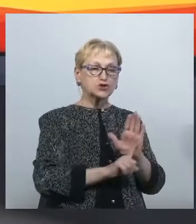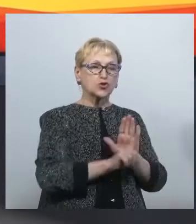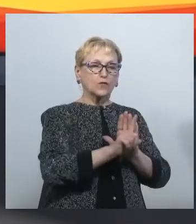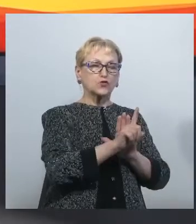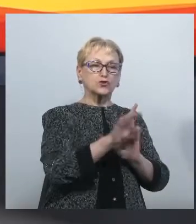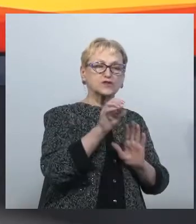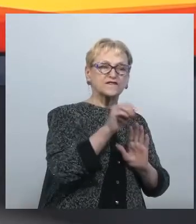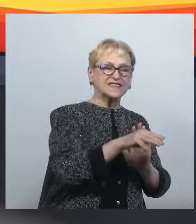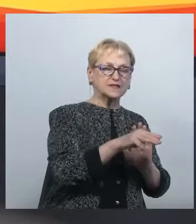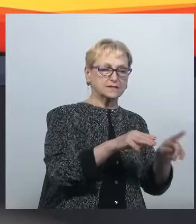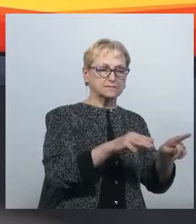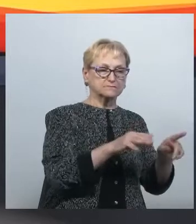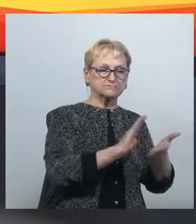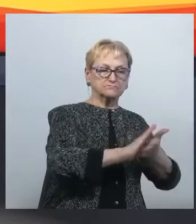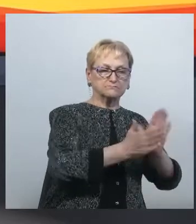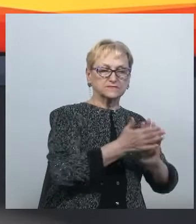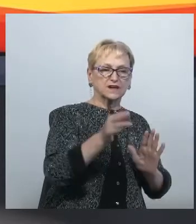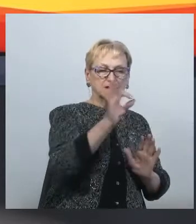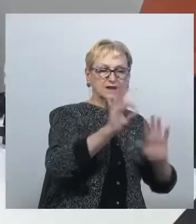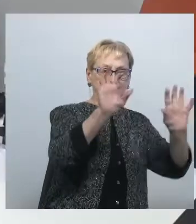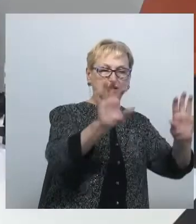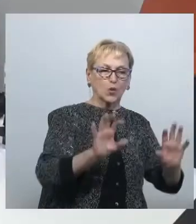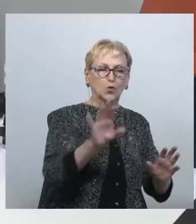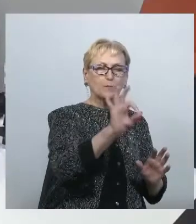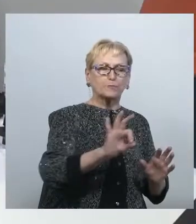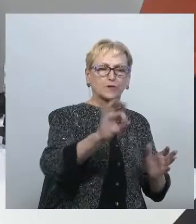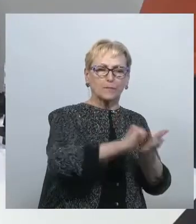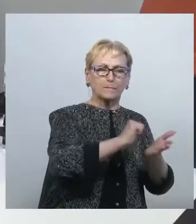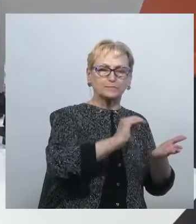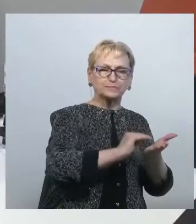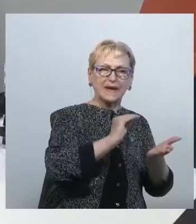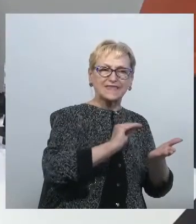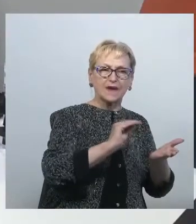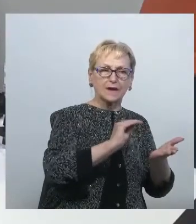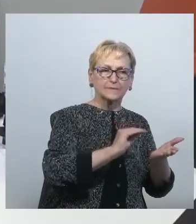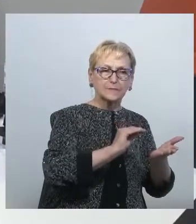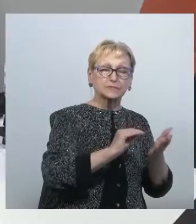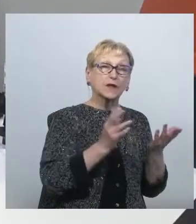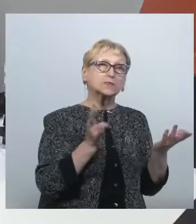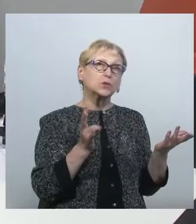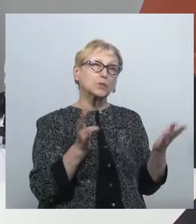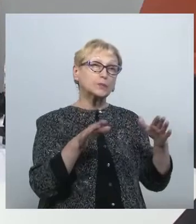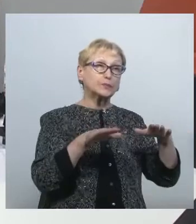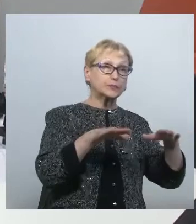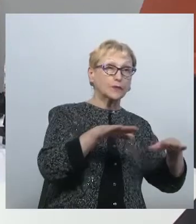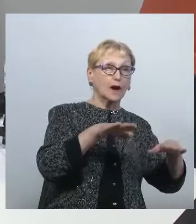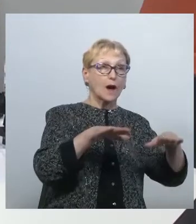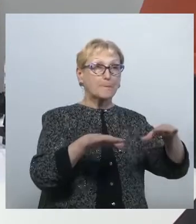So you want the factual information or on the basis of the law on the media? Well, in